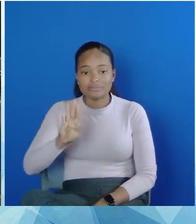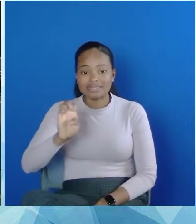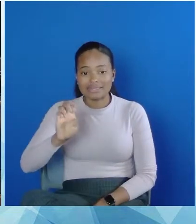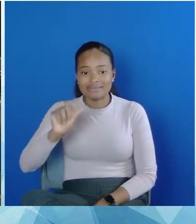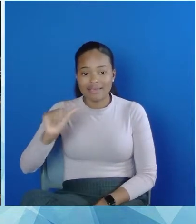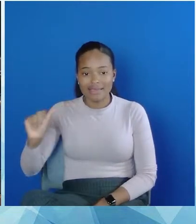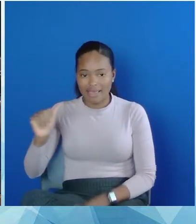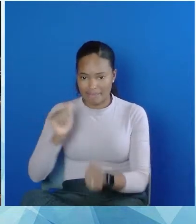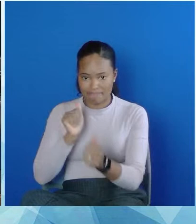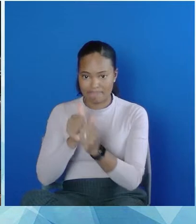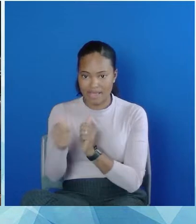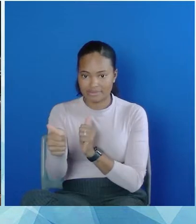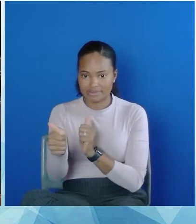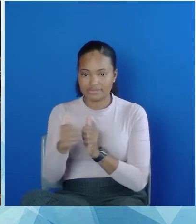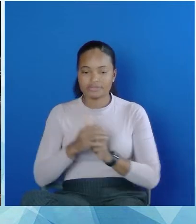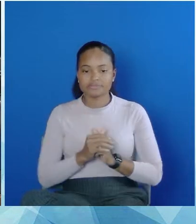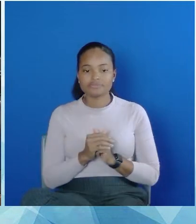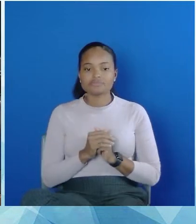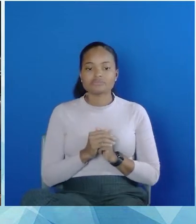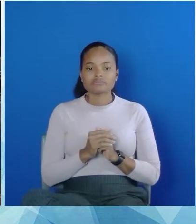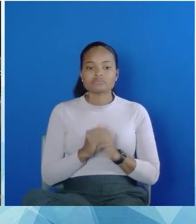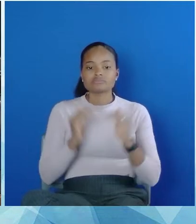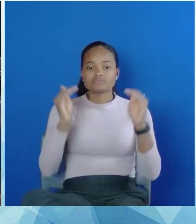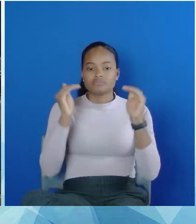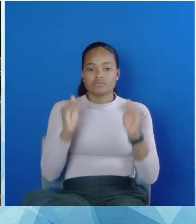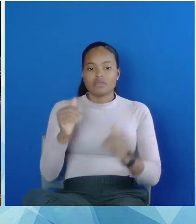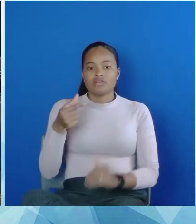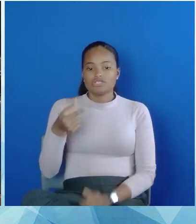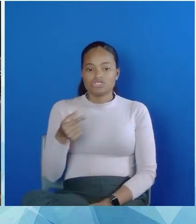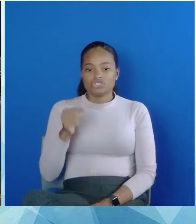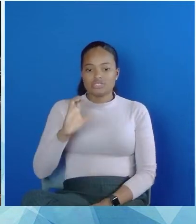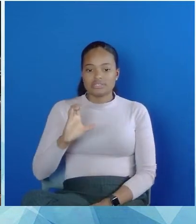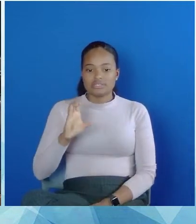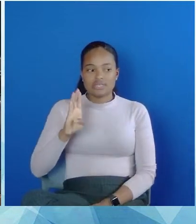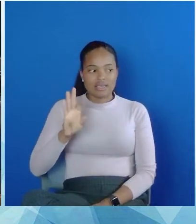is. Moving on to GCFC.